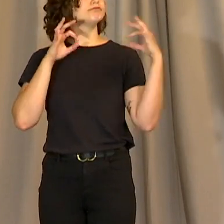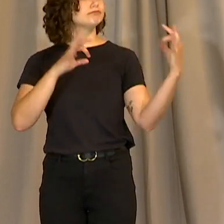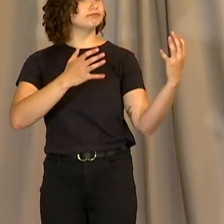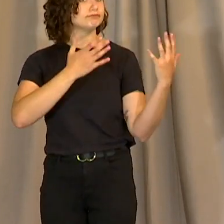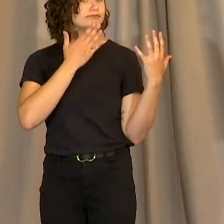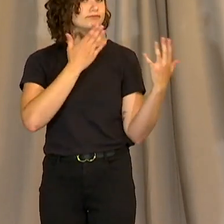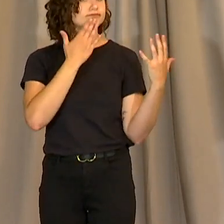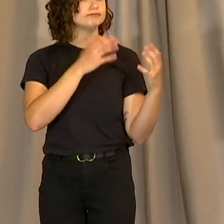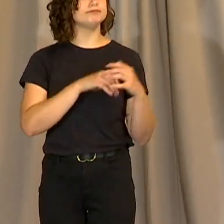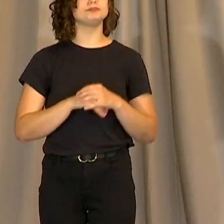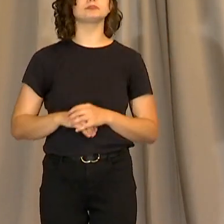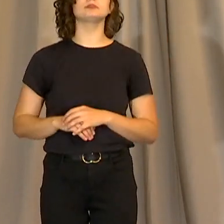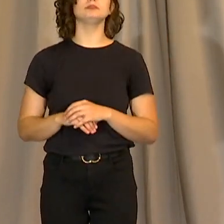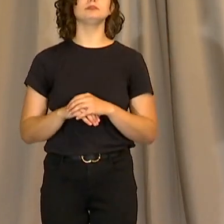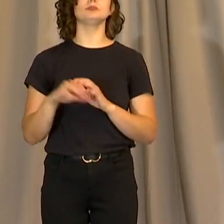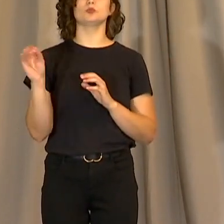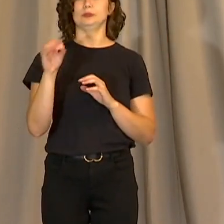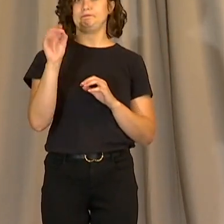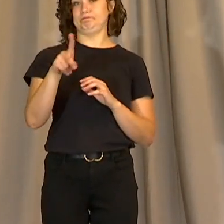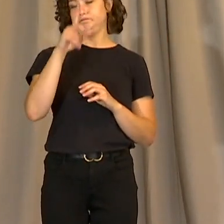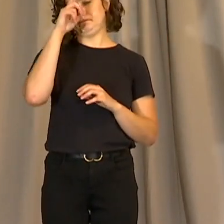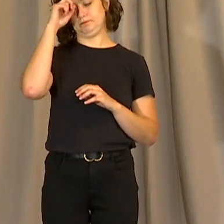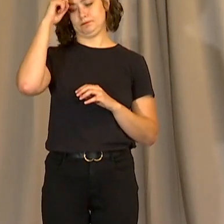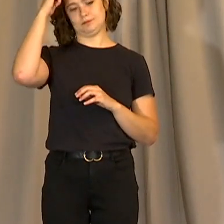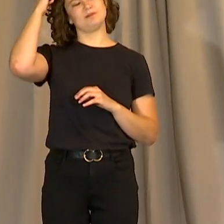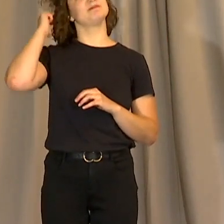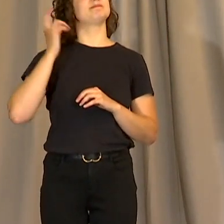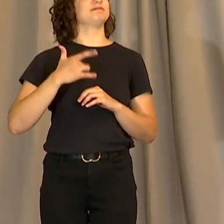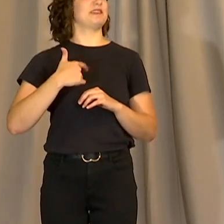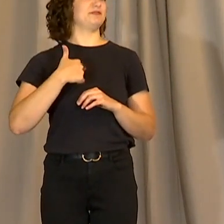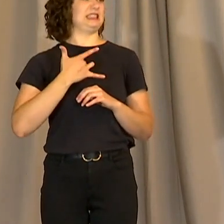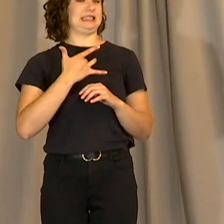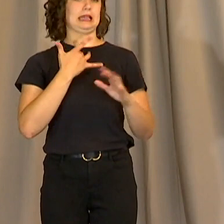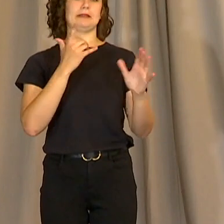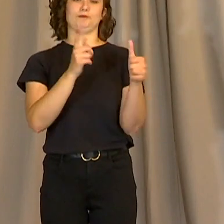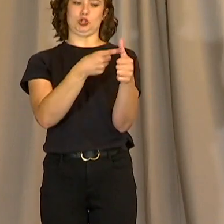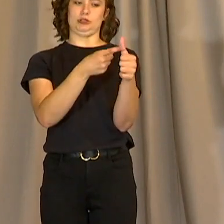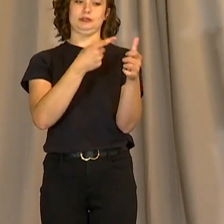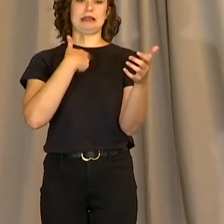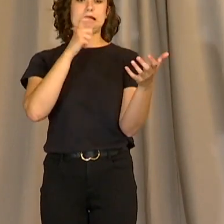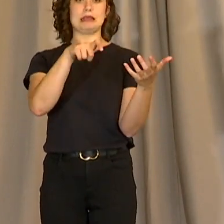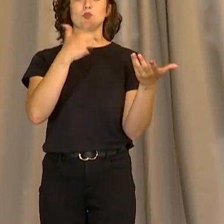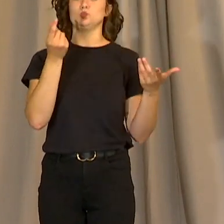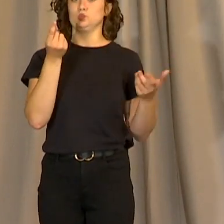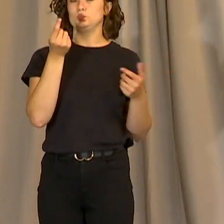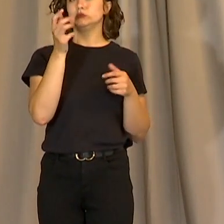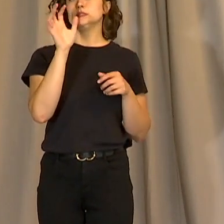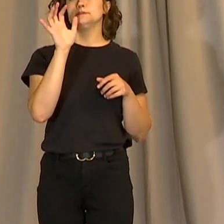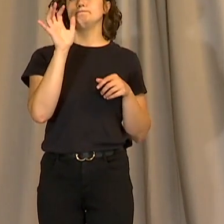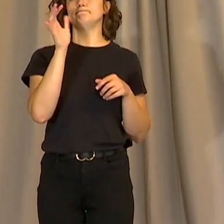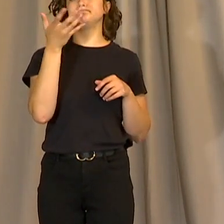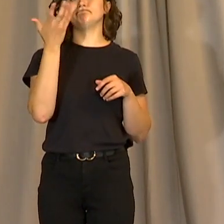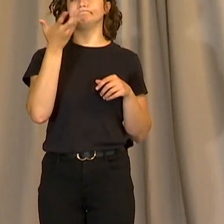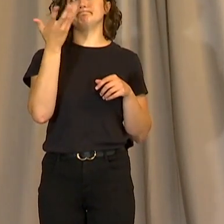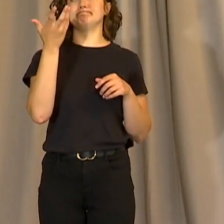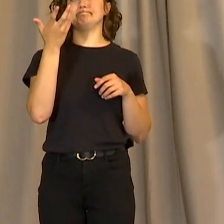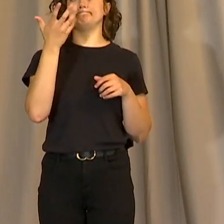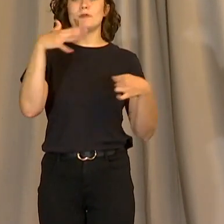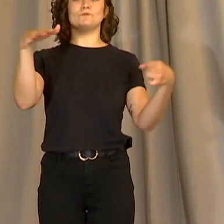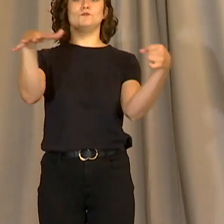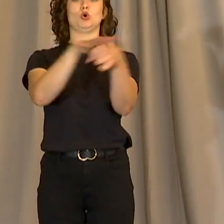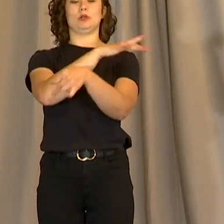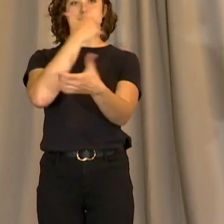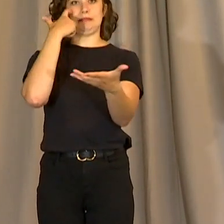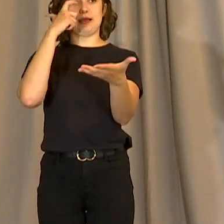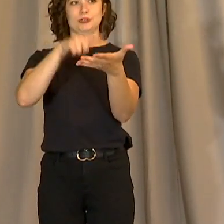All right, strategies, approaches. I feel like I first gotta start with a full acknowledgement.